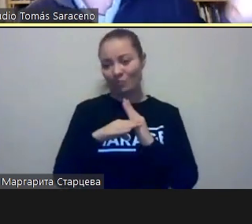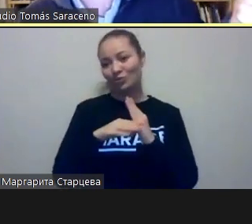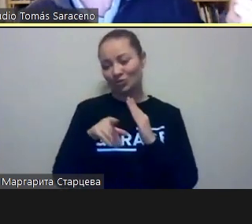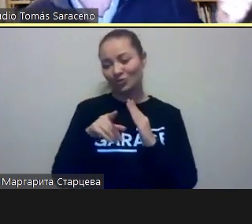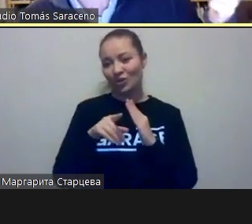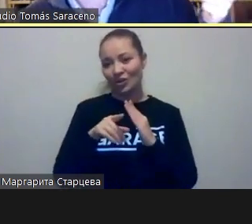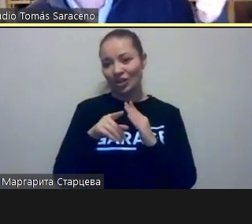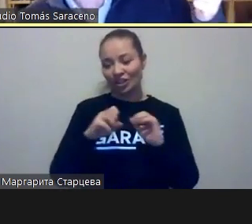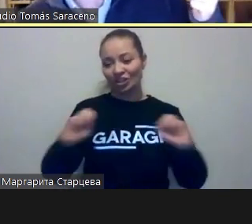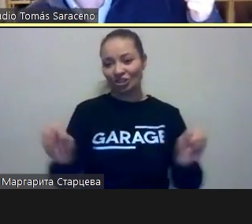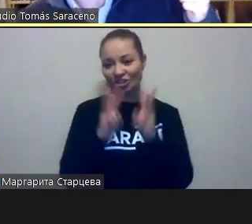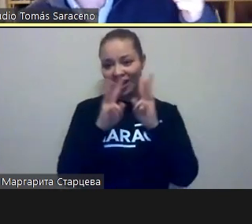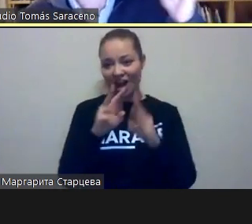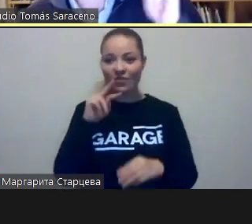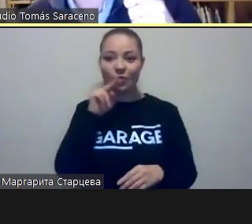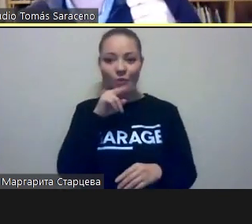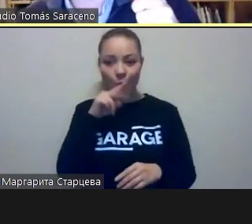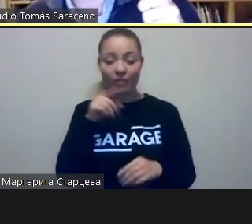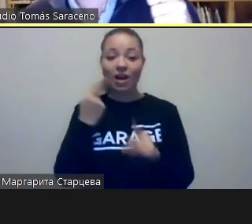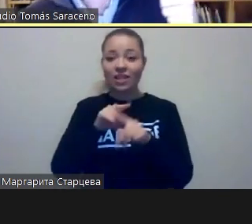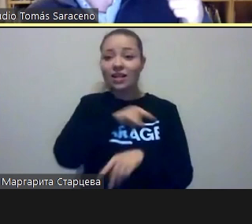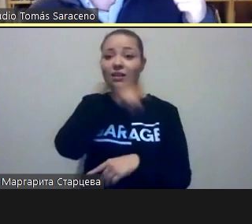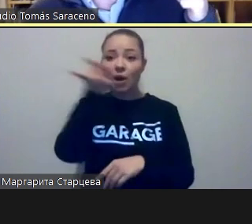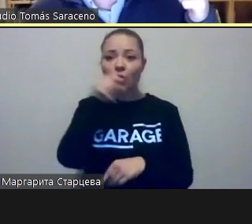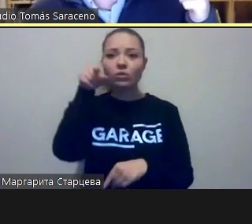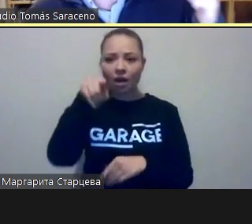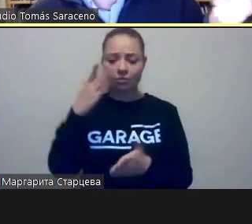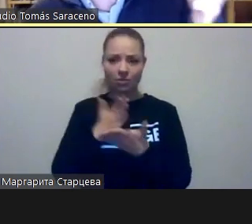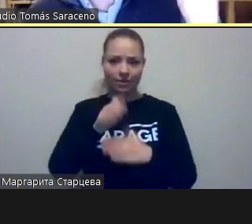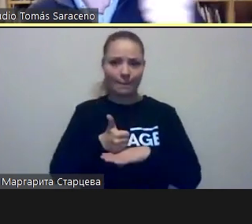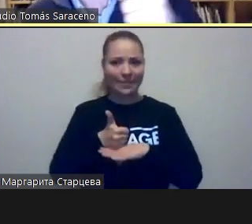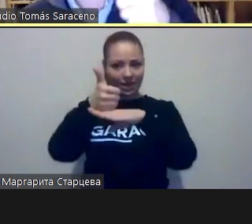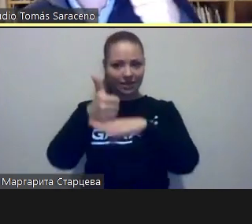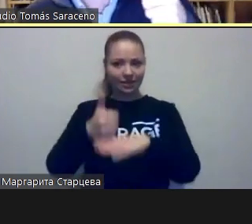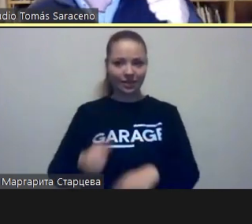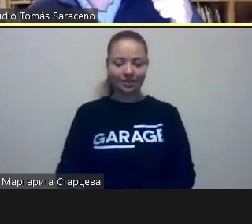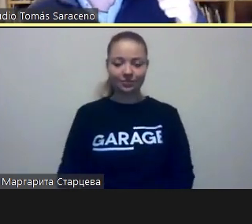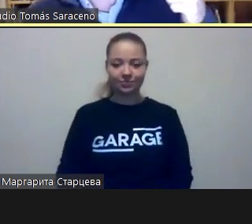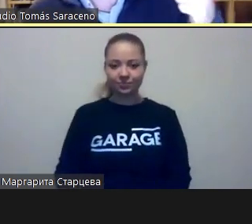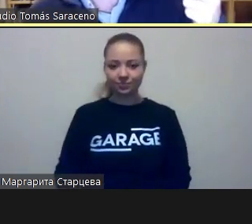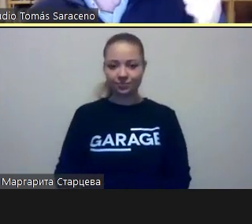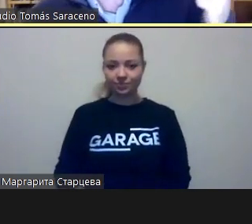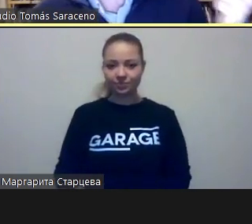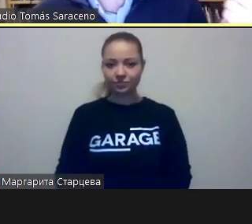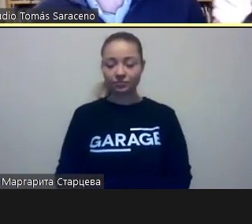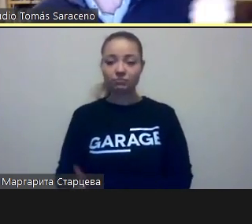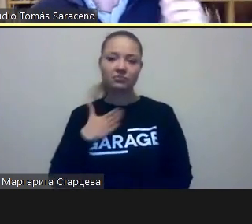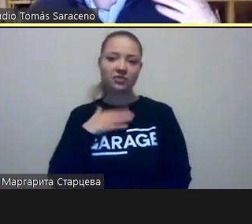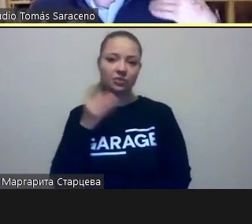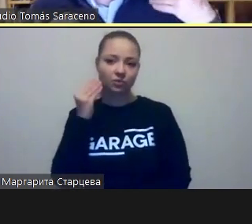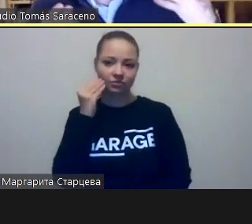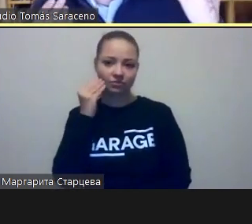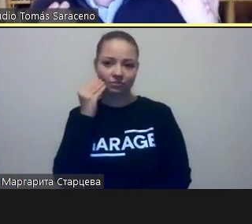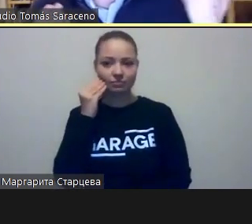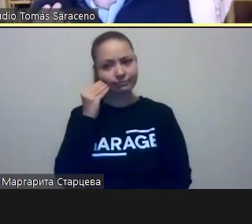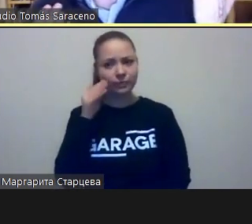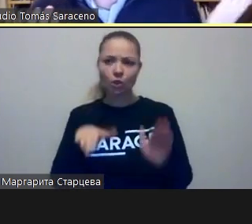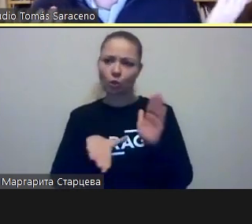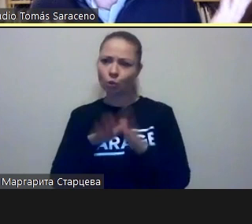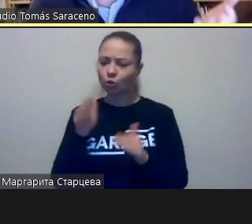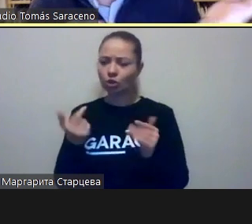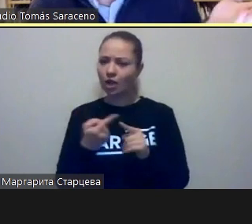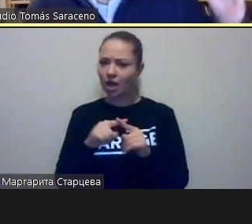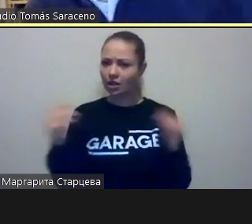be made by a mobility which is much more sensible to the environment, to the thing. In the future,